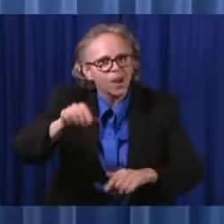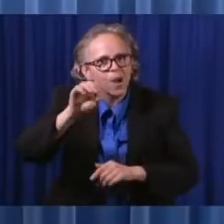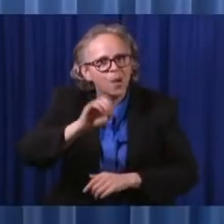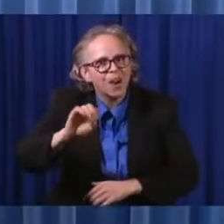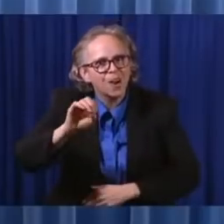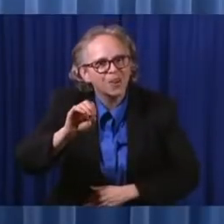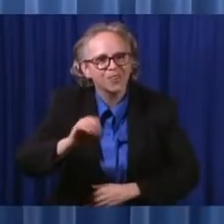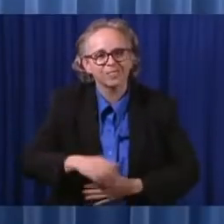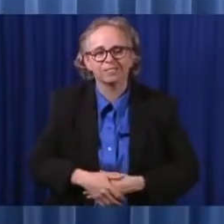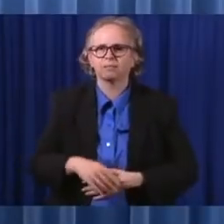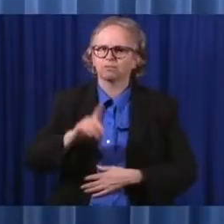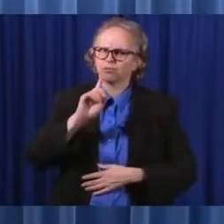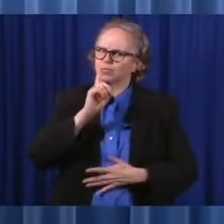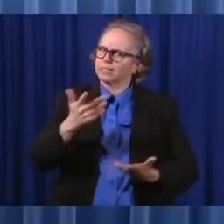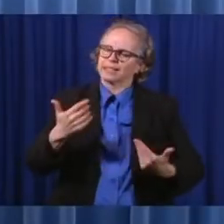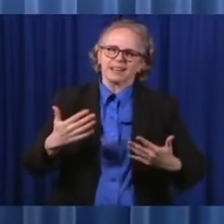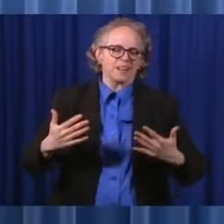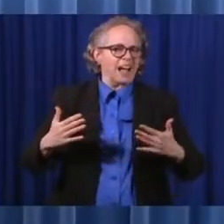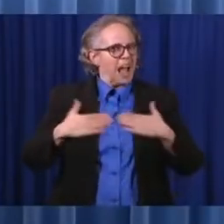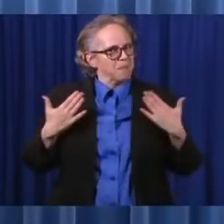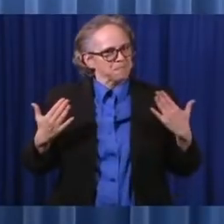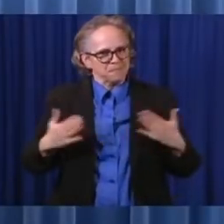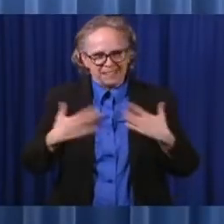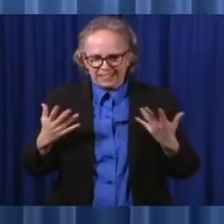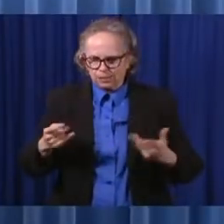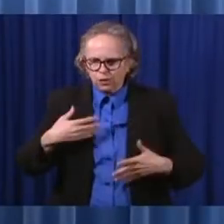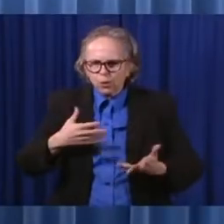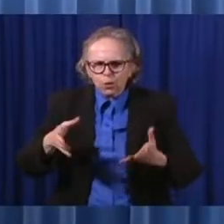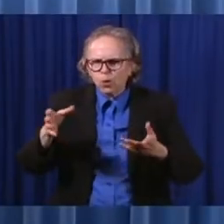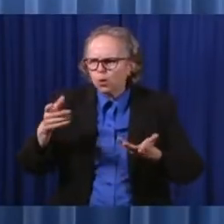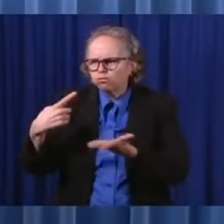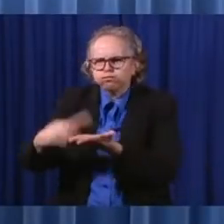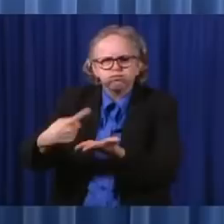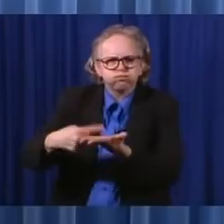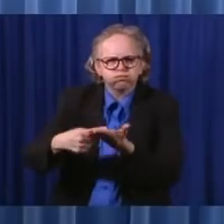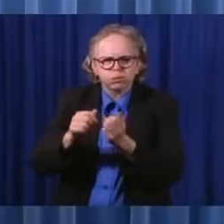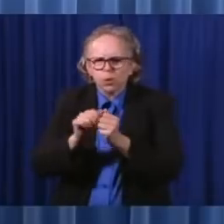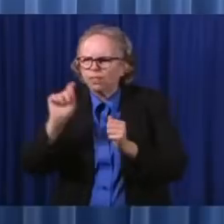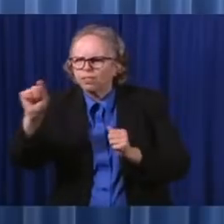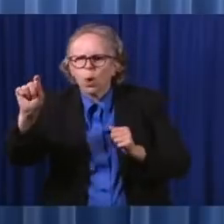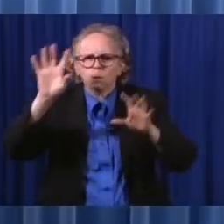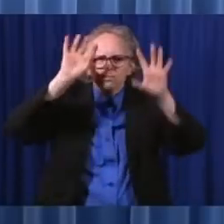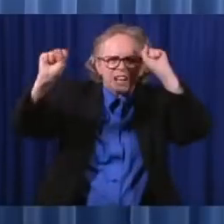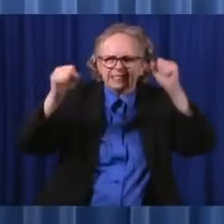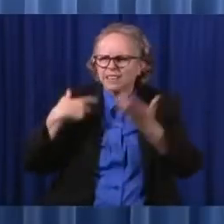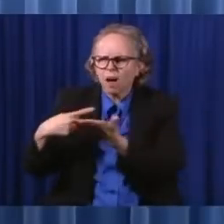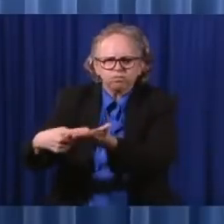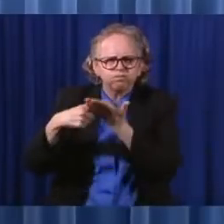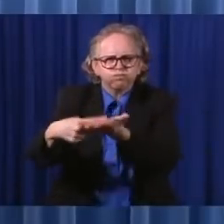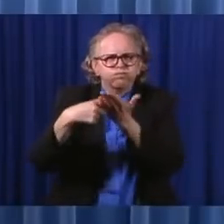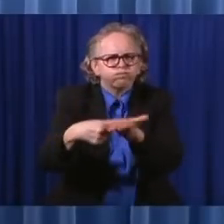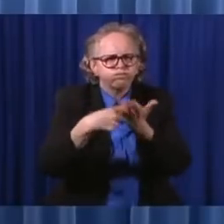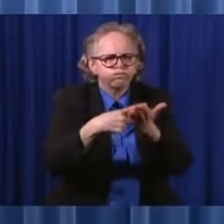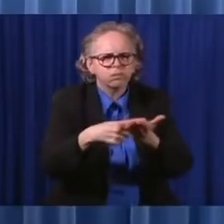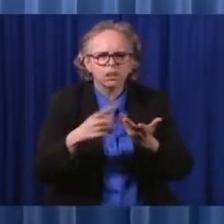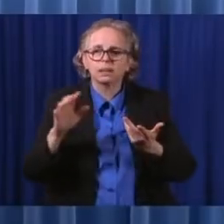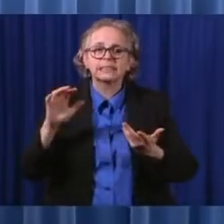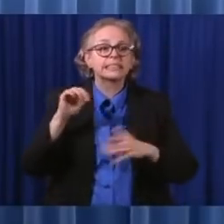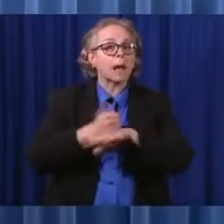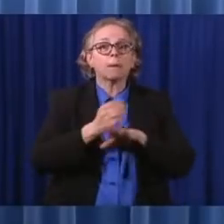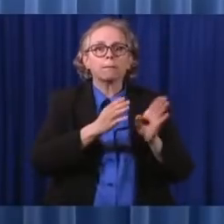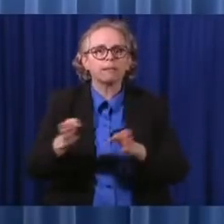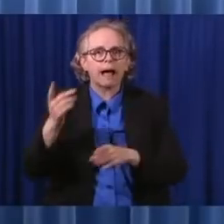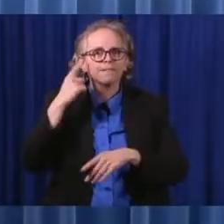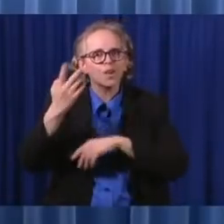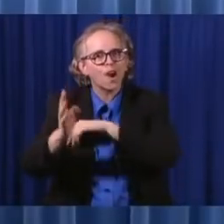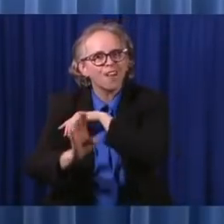pleased to be on the phone. I want to hear directly from them in regard to what their plans were for opening in the fall. They plan on opening in the